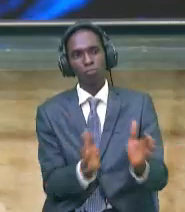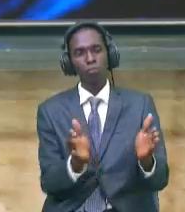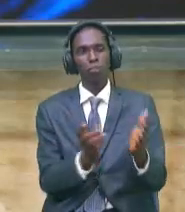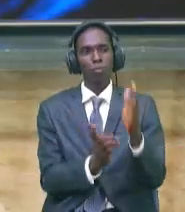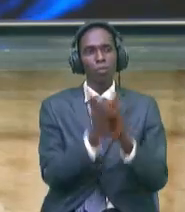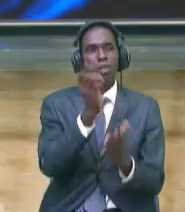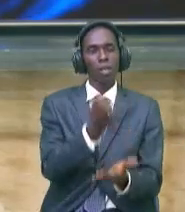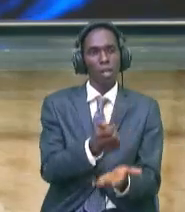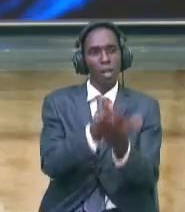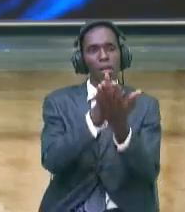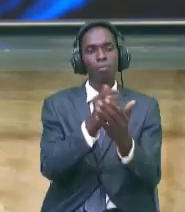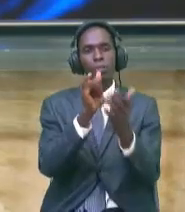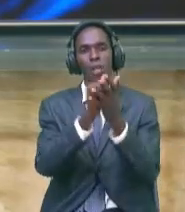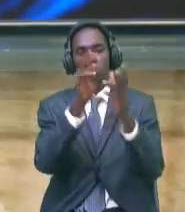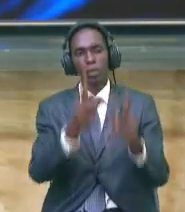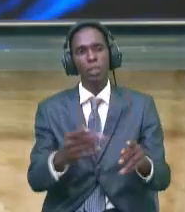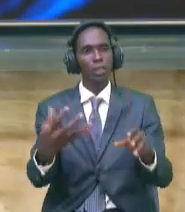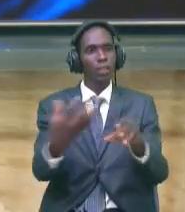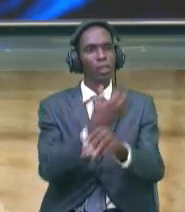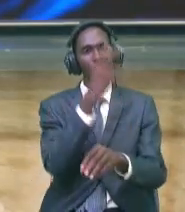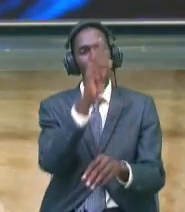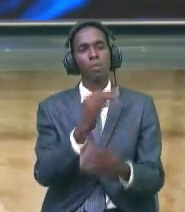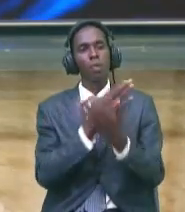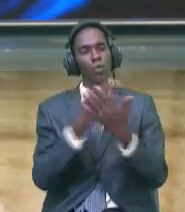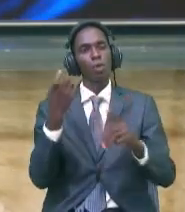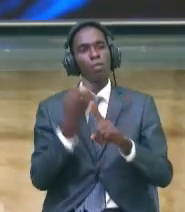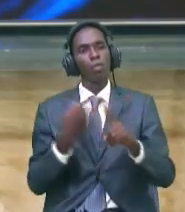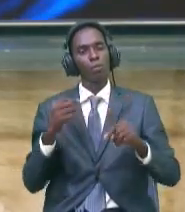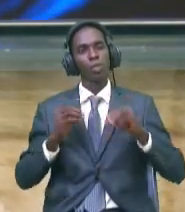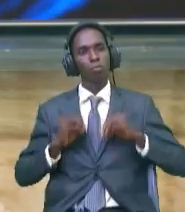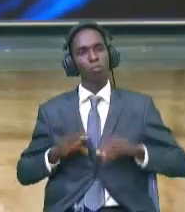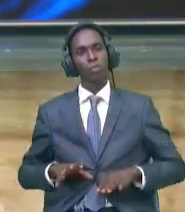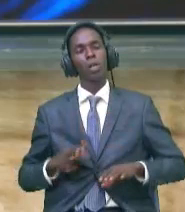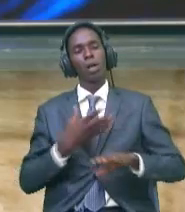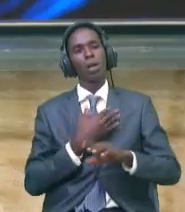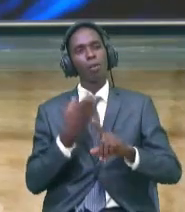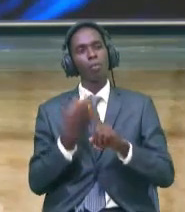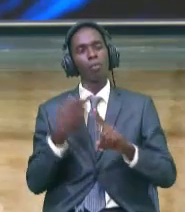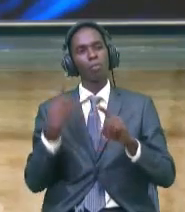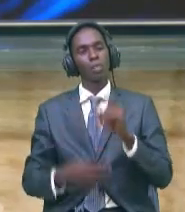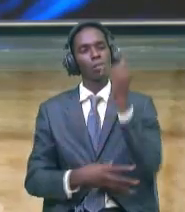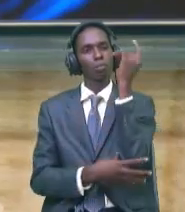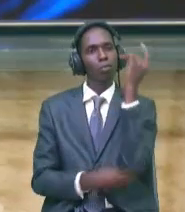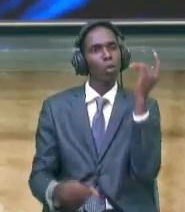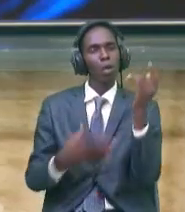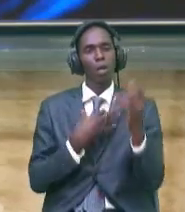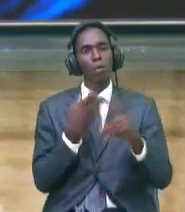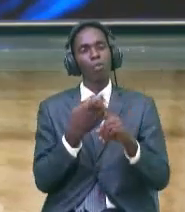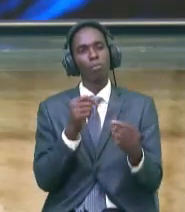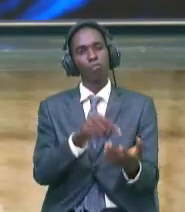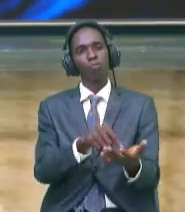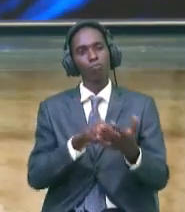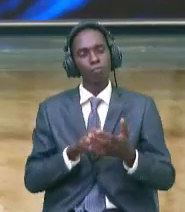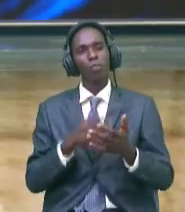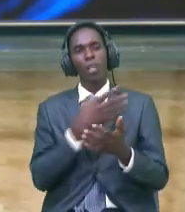them, get them from the despondency and the debt and what they are into. And